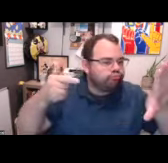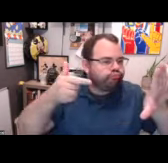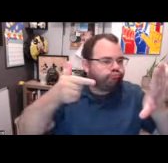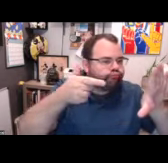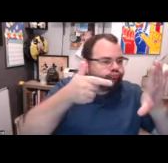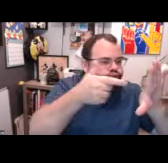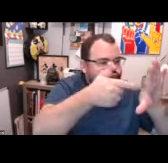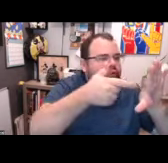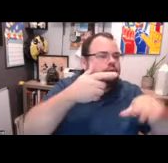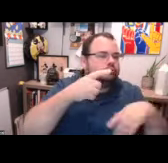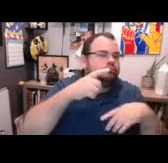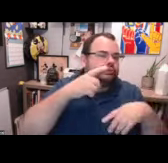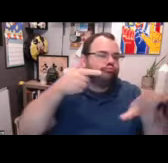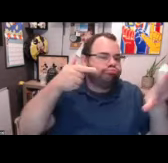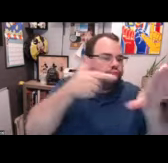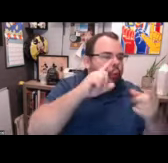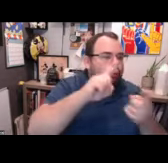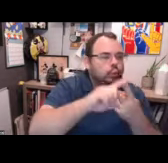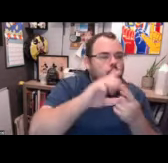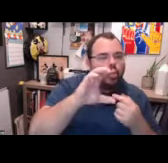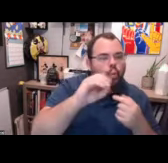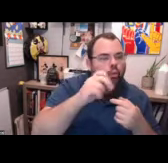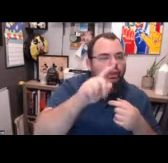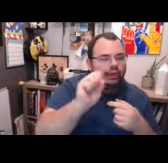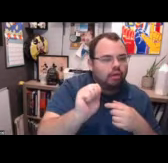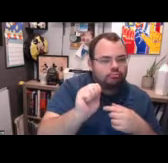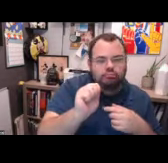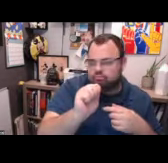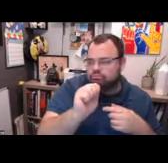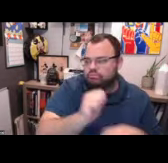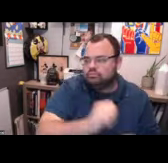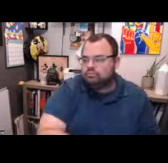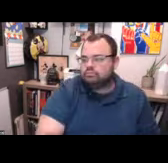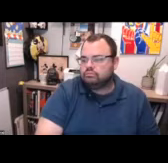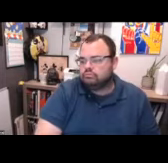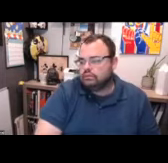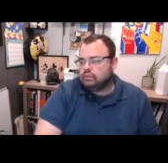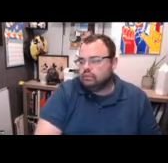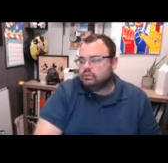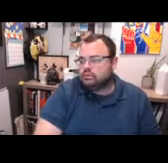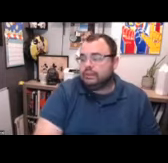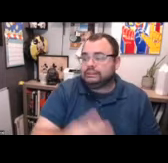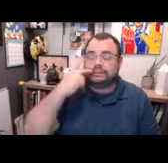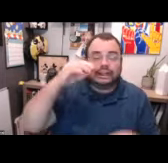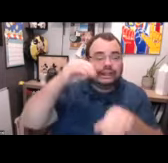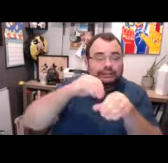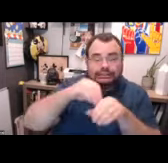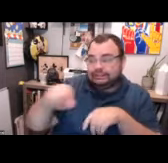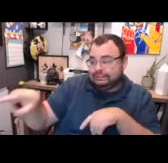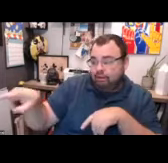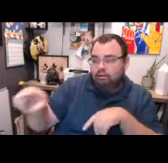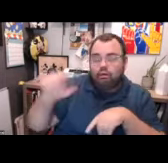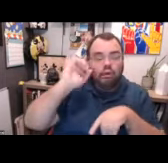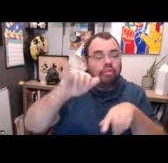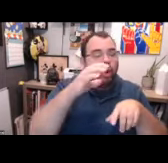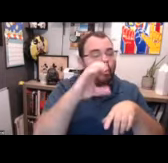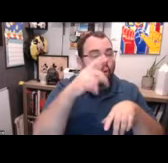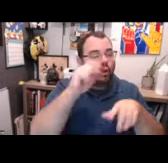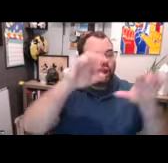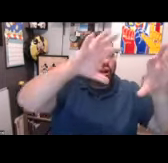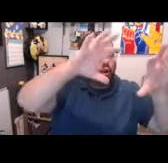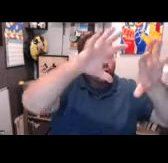It has to drill This through image it. is looking through the facial recess right above the facial So we, nerve, so we can or the access nerve the that gives us facial expression. So it